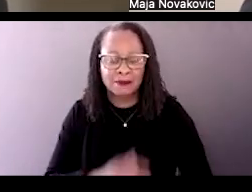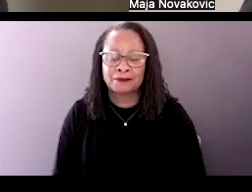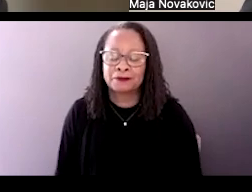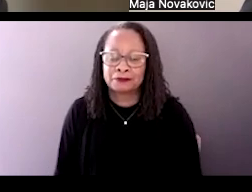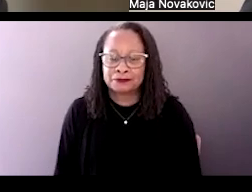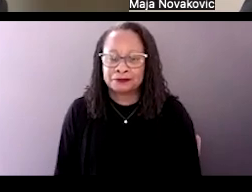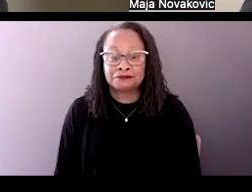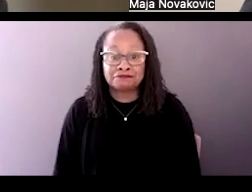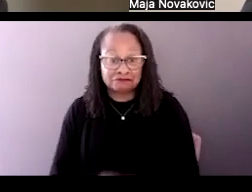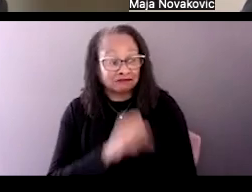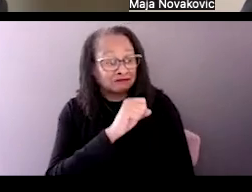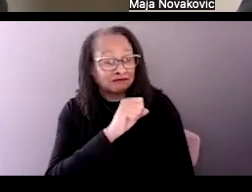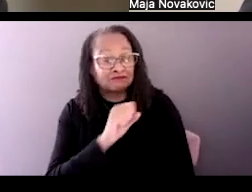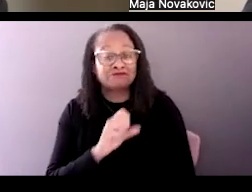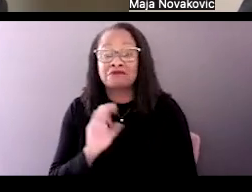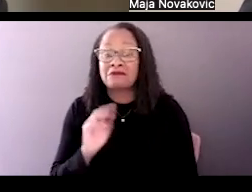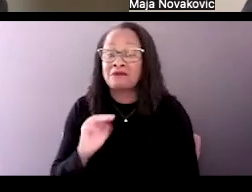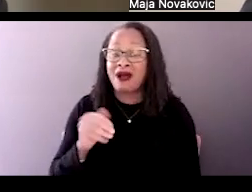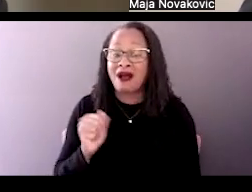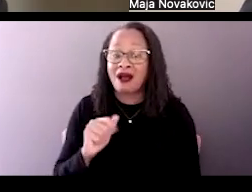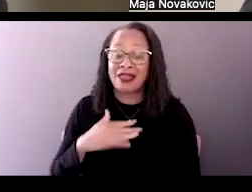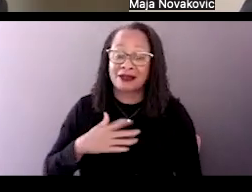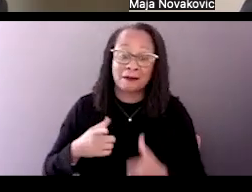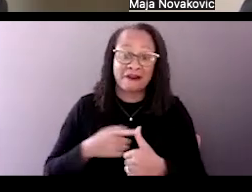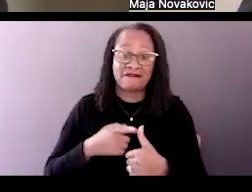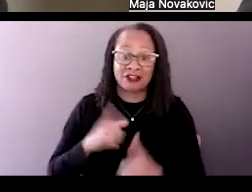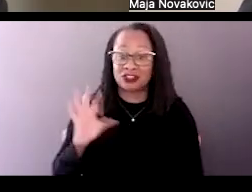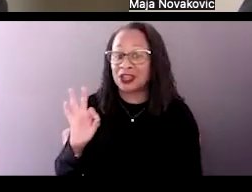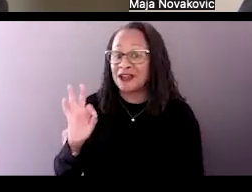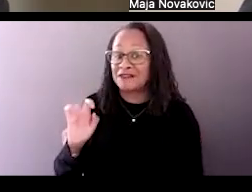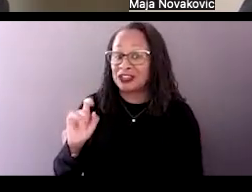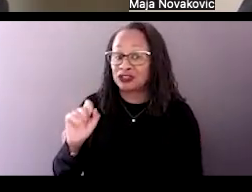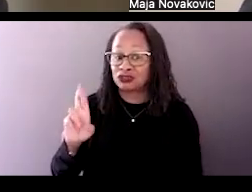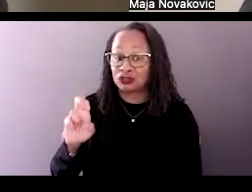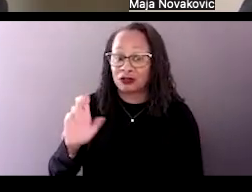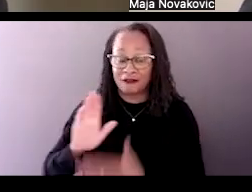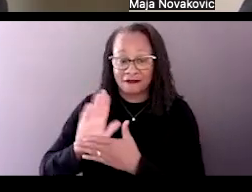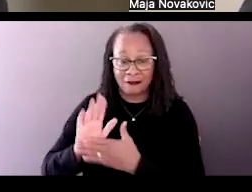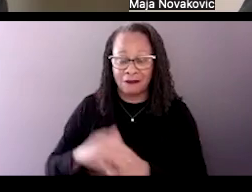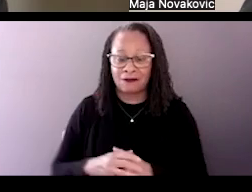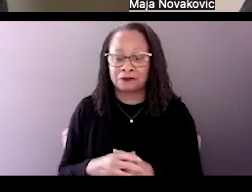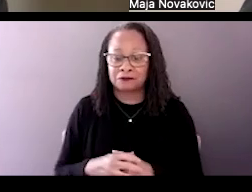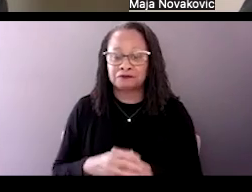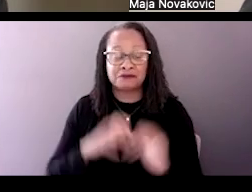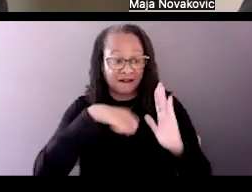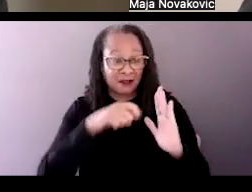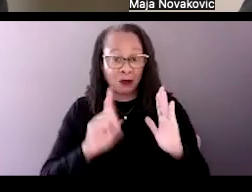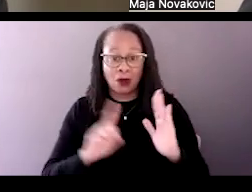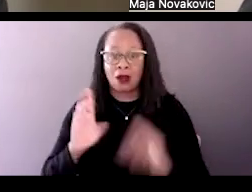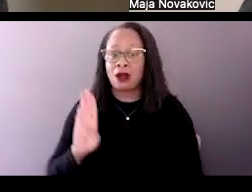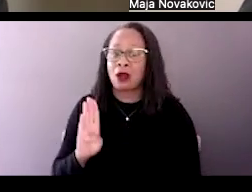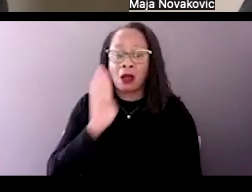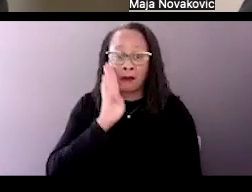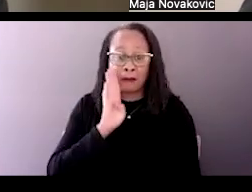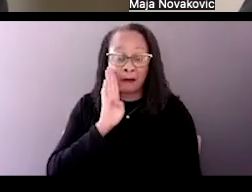Yeah. This is my first feature film. It was shot in Bosnia, near